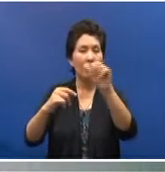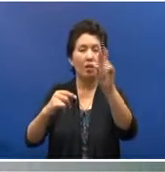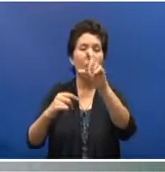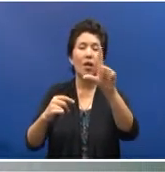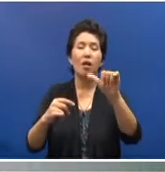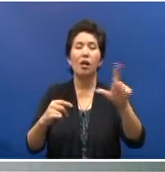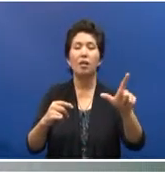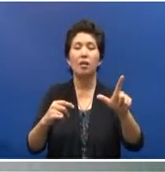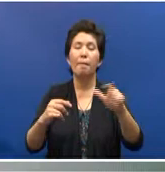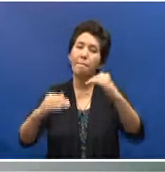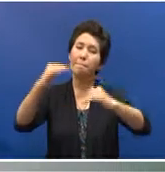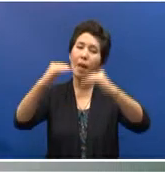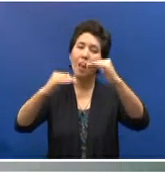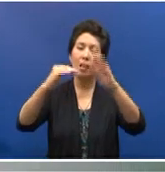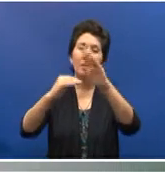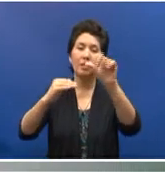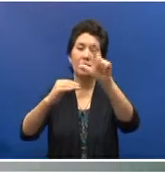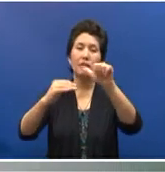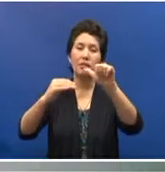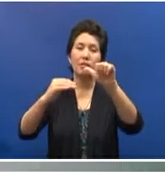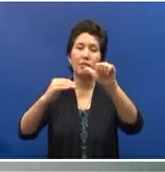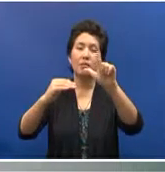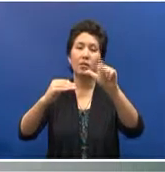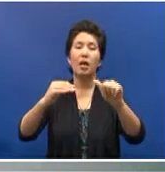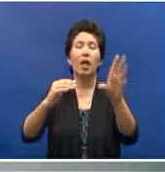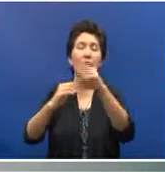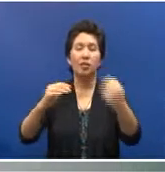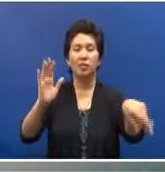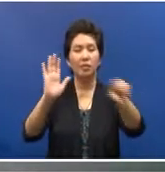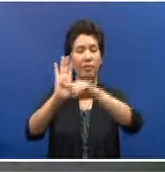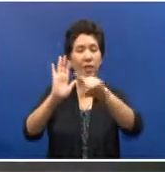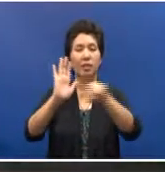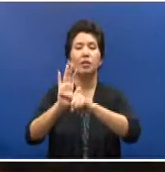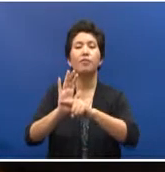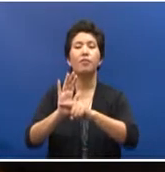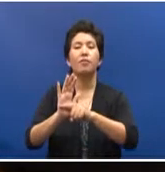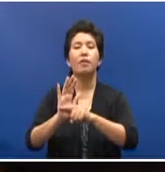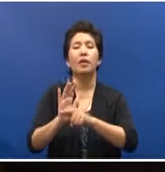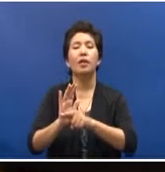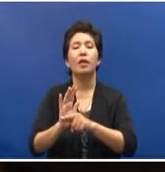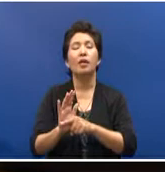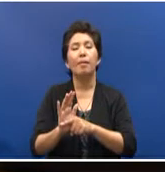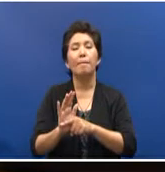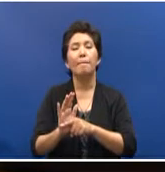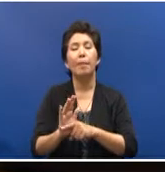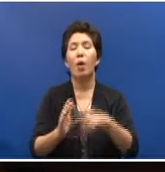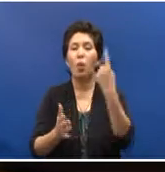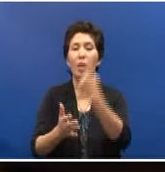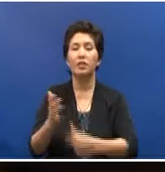reciprocity, balanced reciprocity, and also negative reciprocity. Okay, what